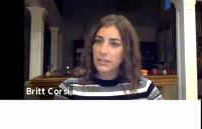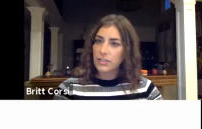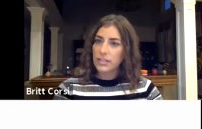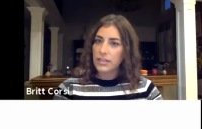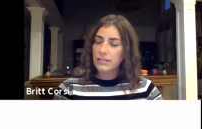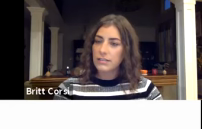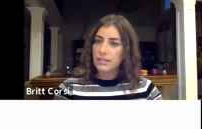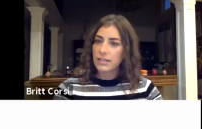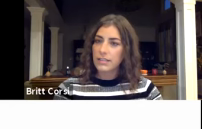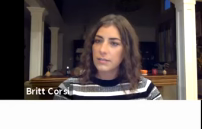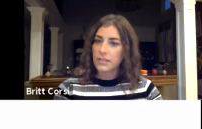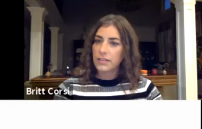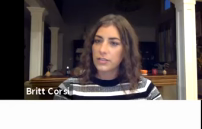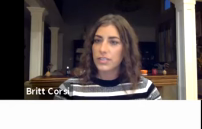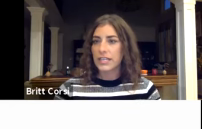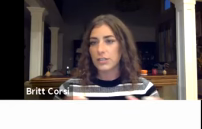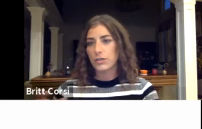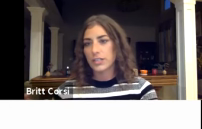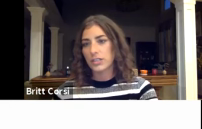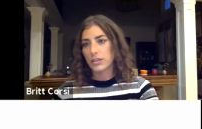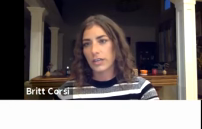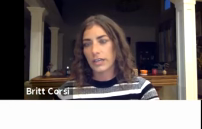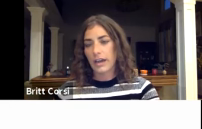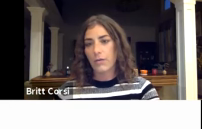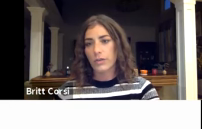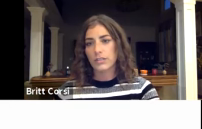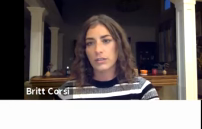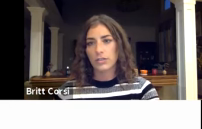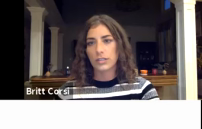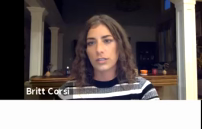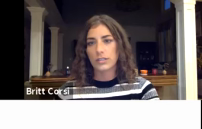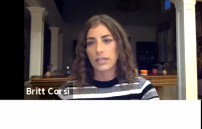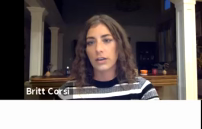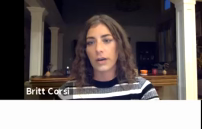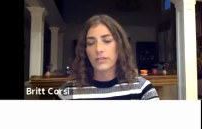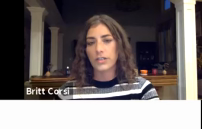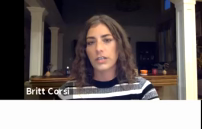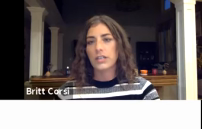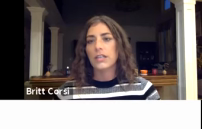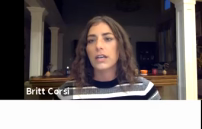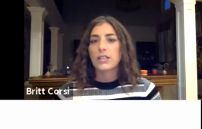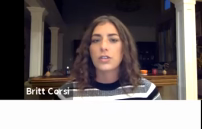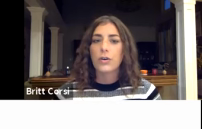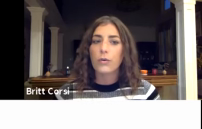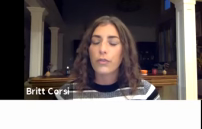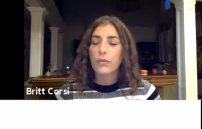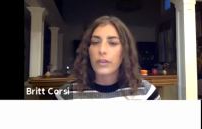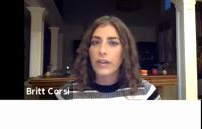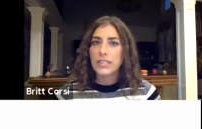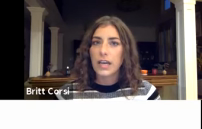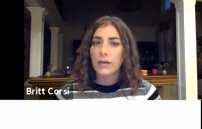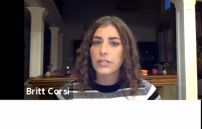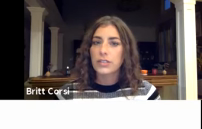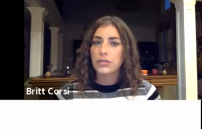NASA technology as something they're interested in to actually looking at what solutions they could go after. So